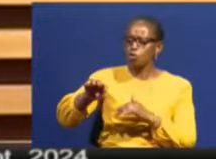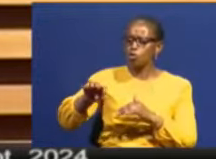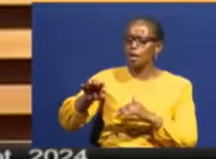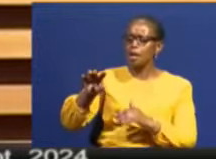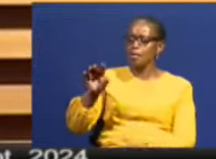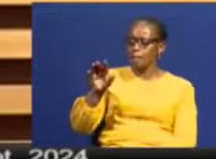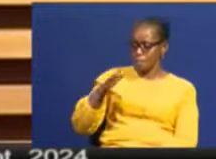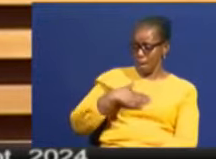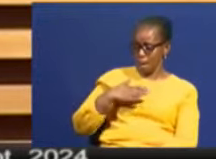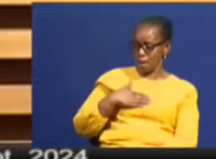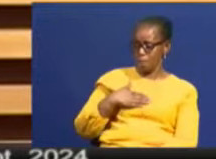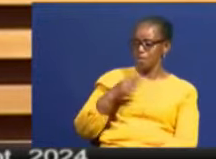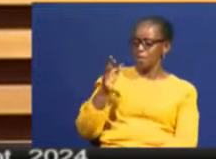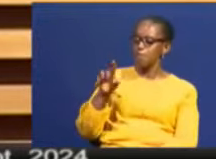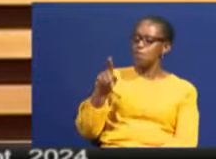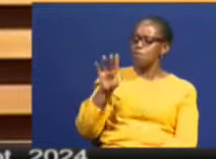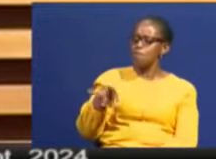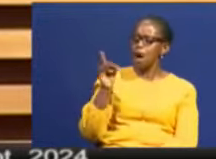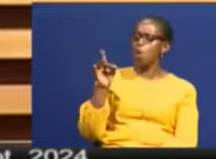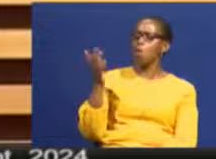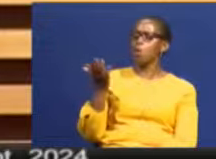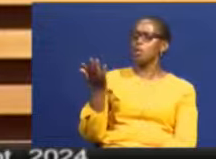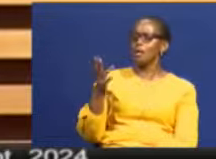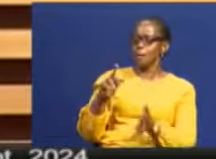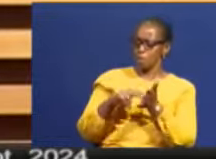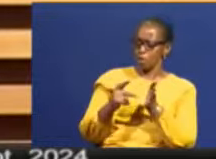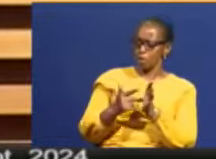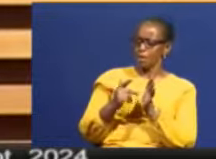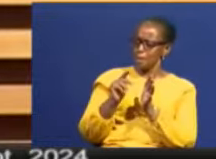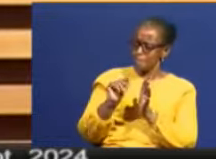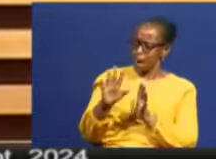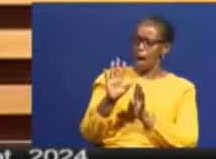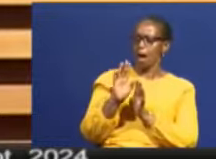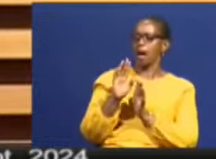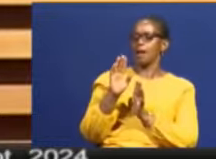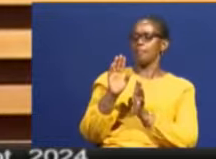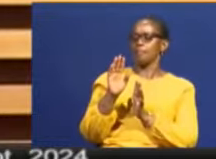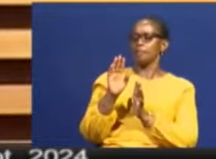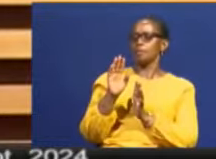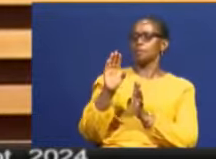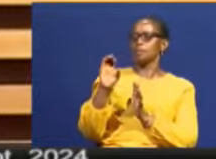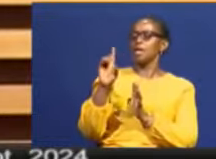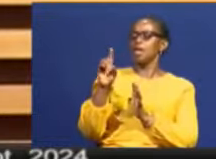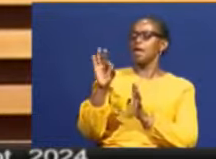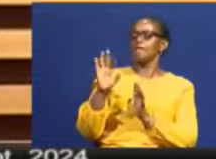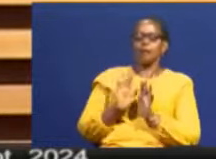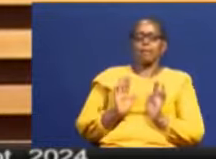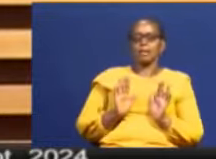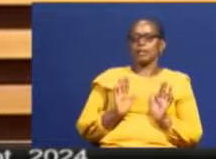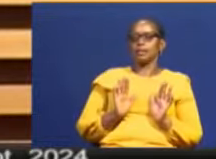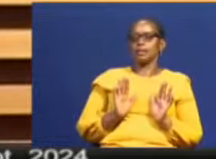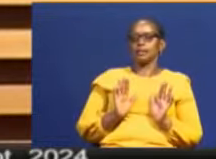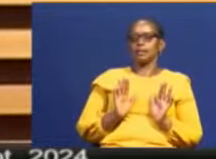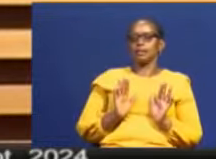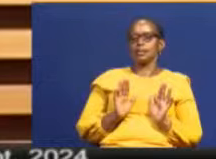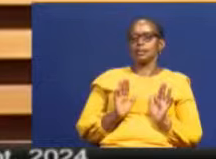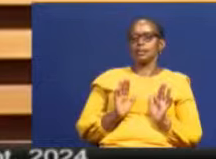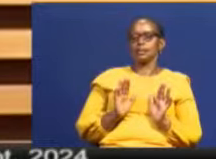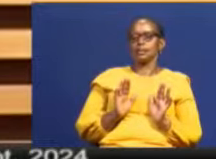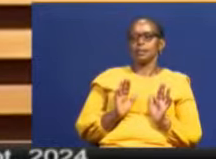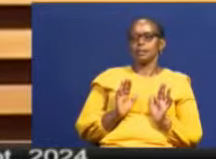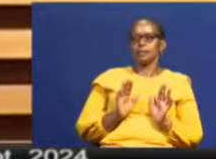constituency, what you shall find are the projects that have been put up by this most visible, best managed,